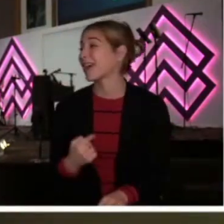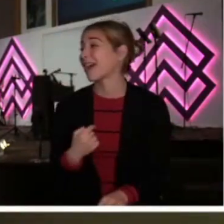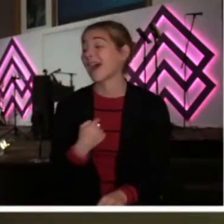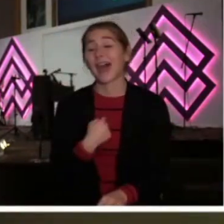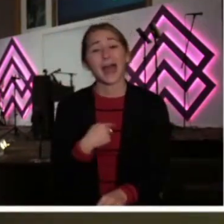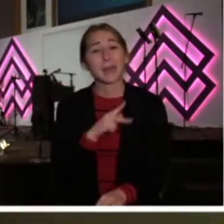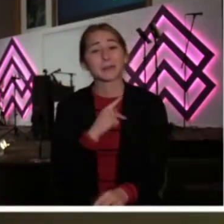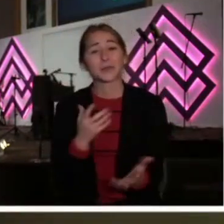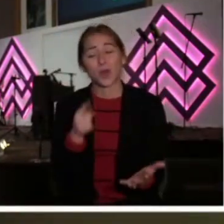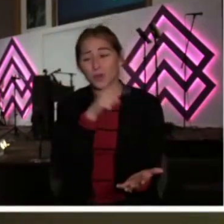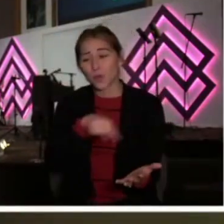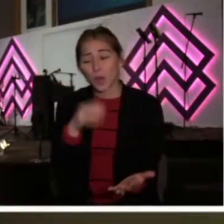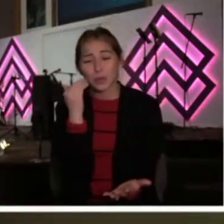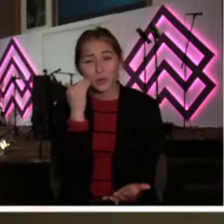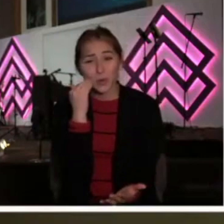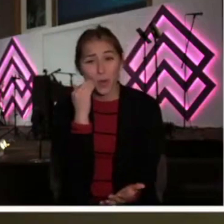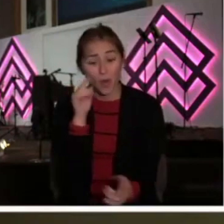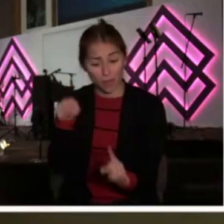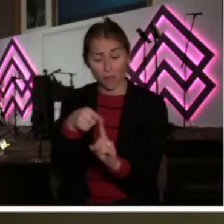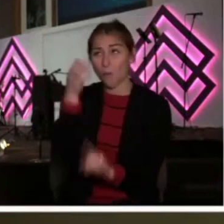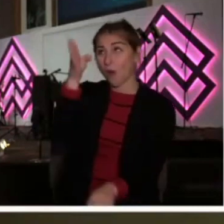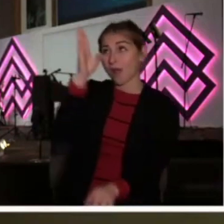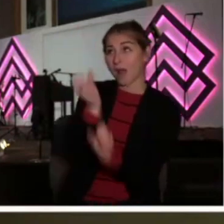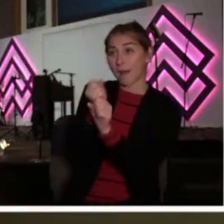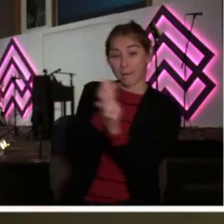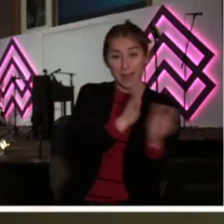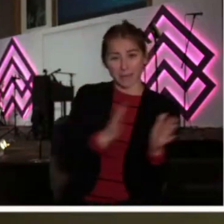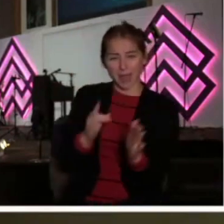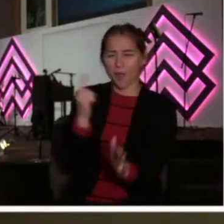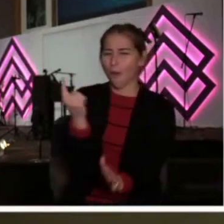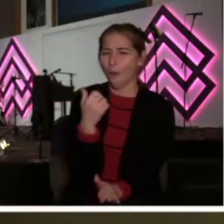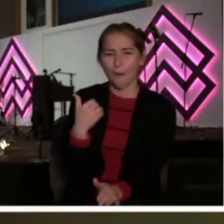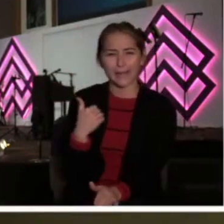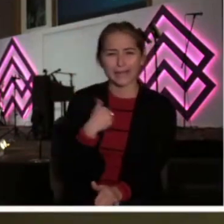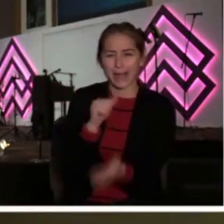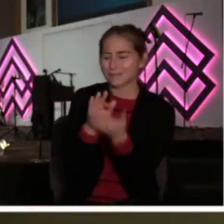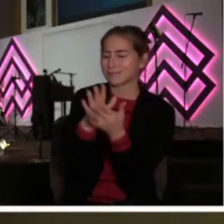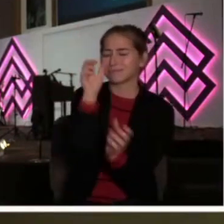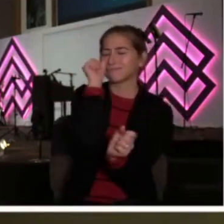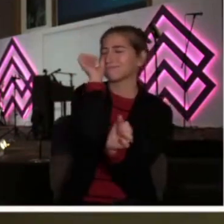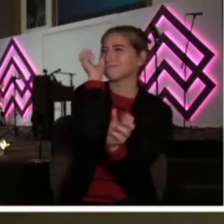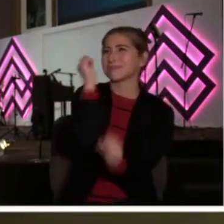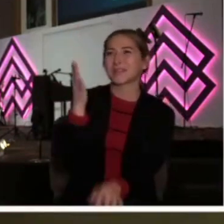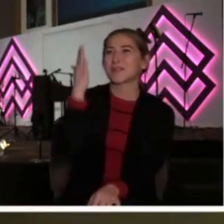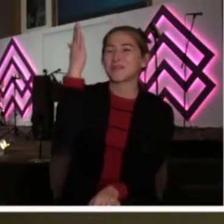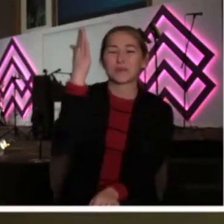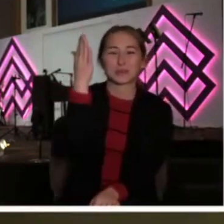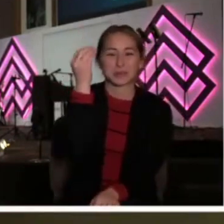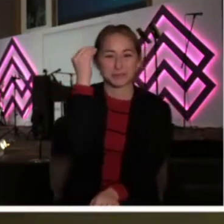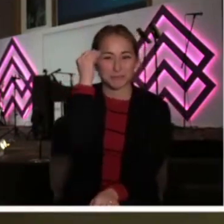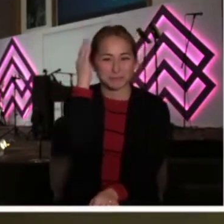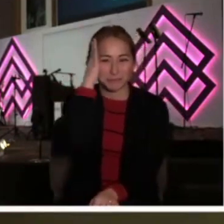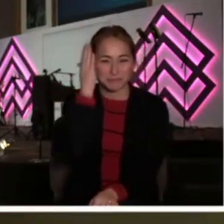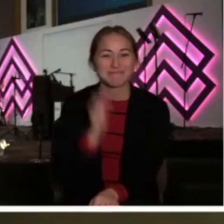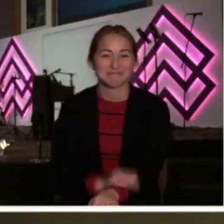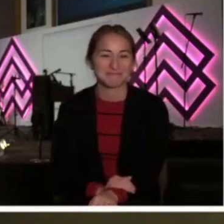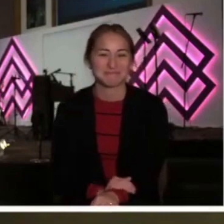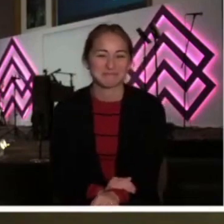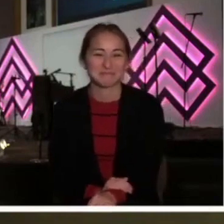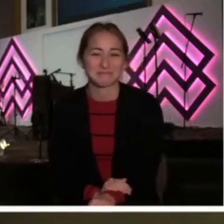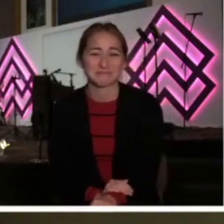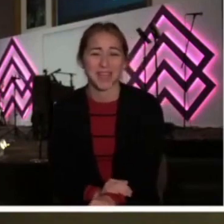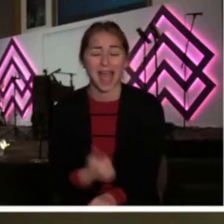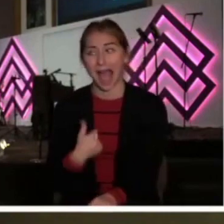God makes plans, He always has a glorious future in mind. I'm glad that He's the one that's